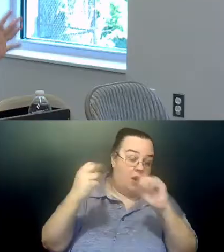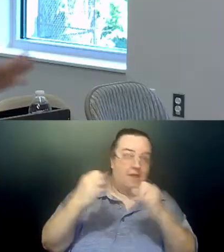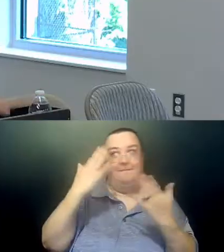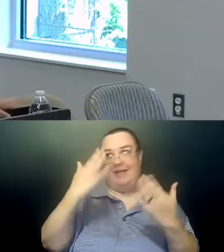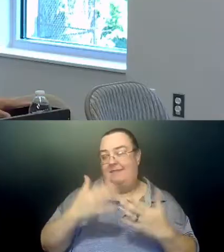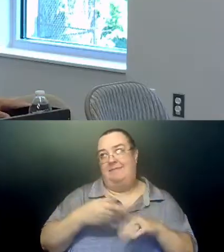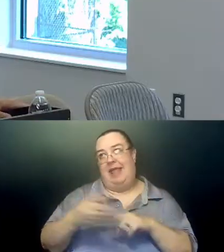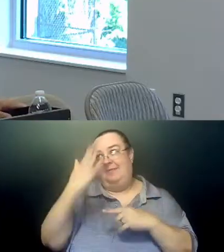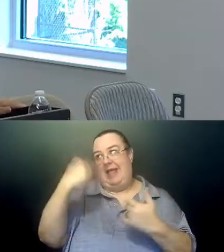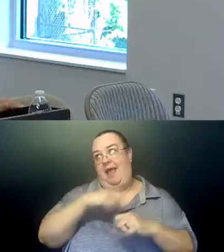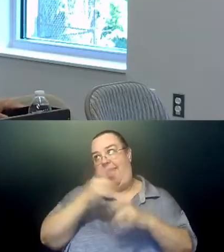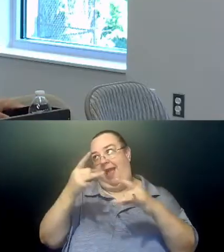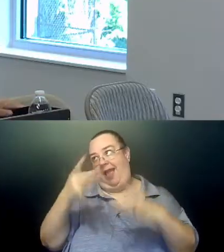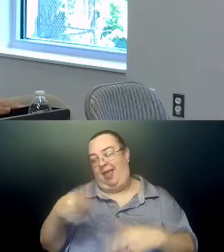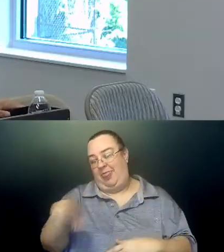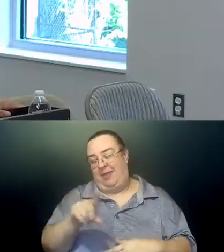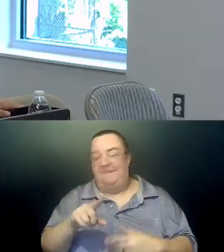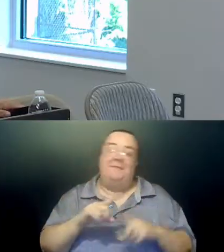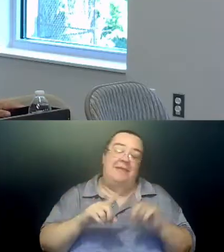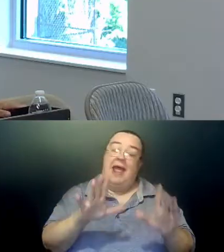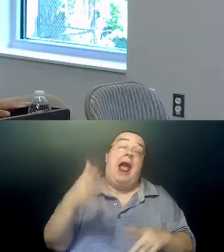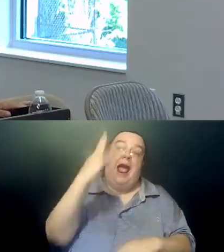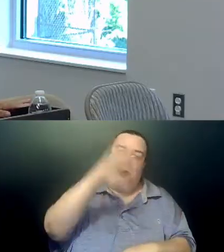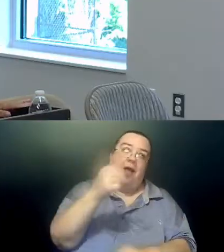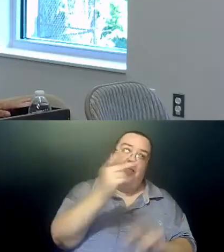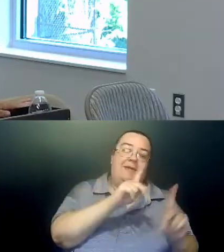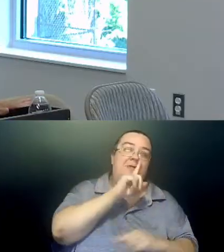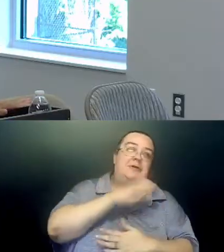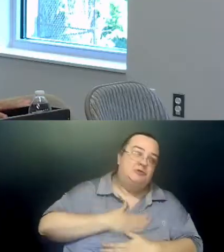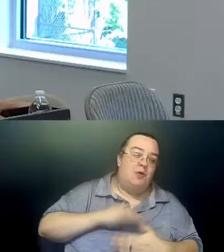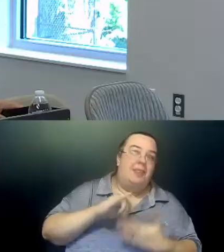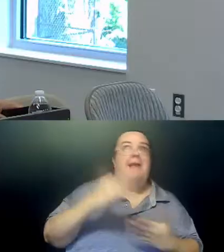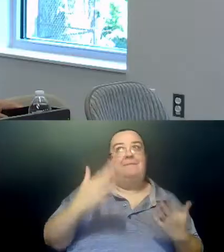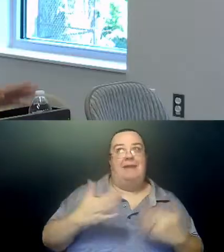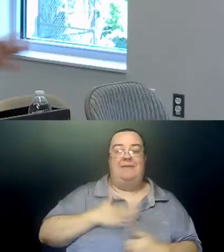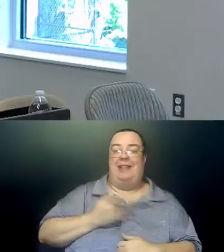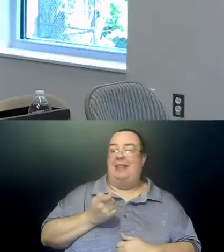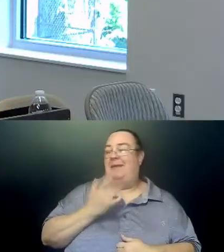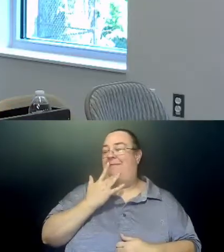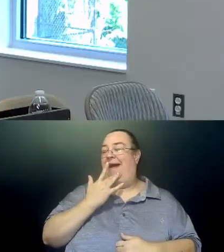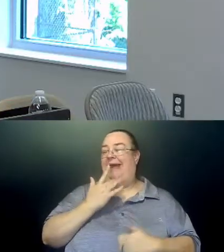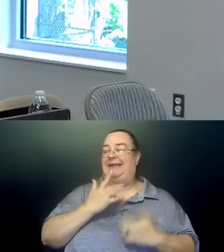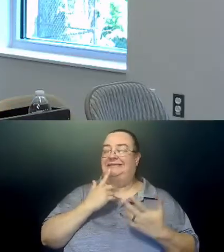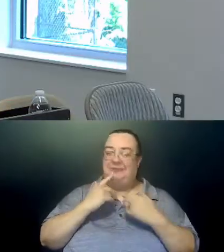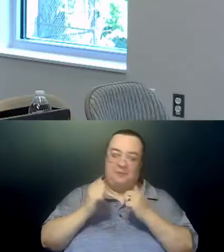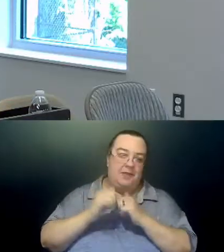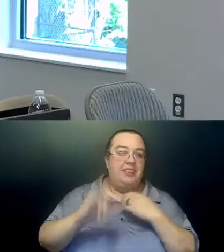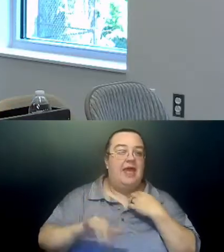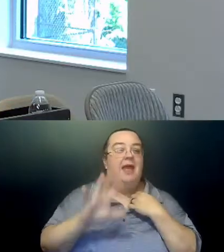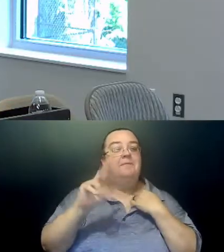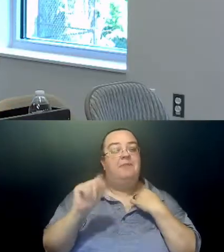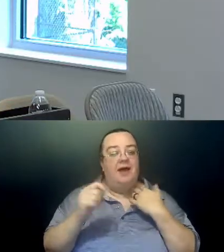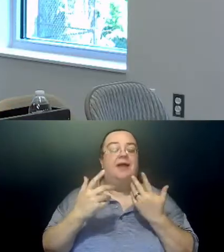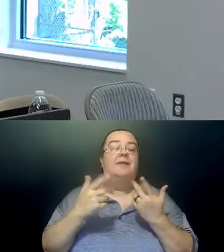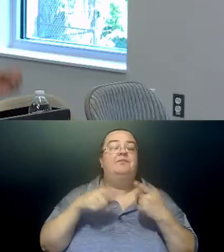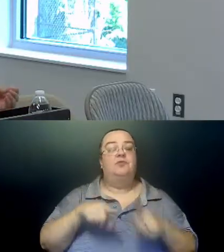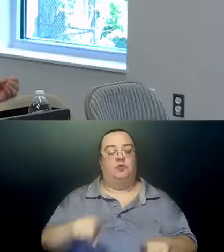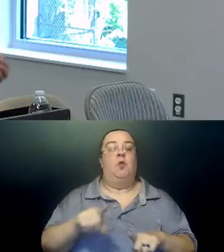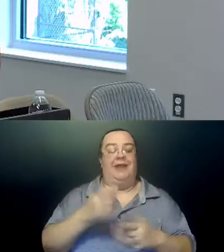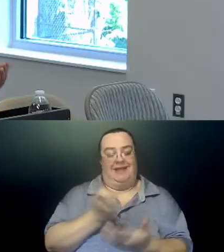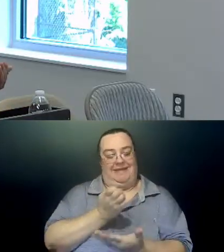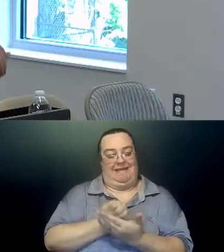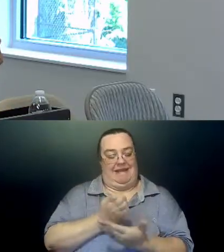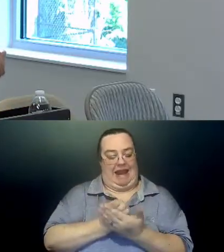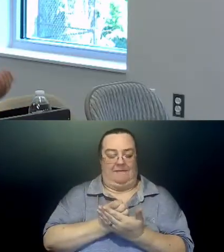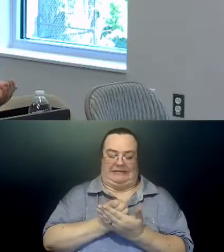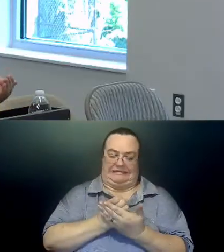people love them. So I might be a little bit biased there. But In times of economic strain,